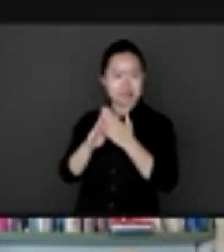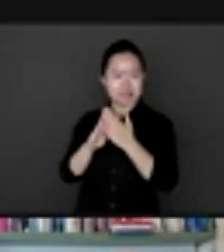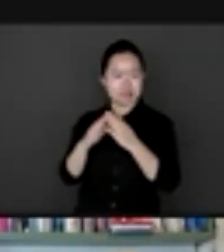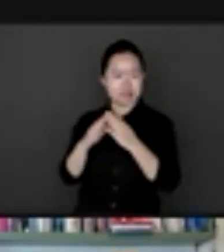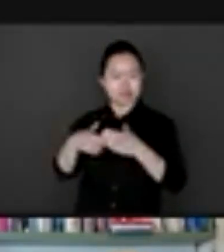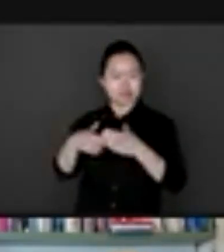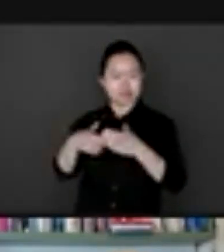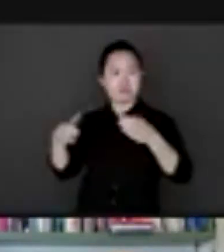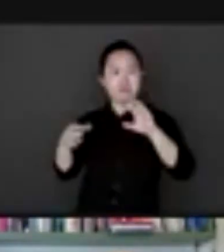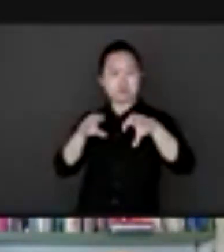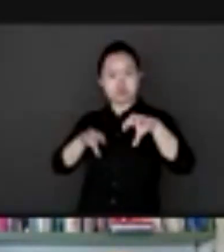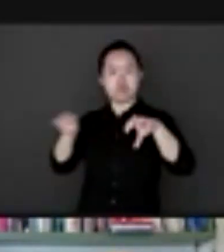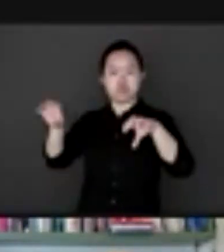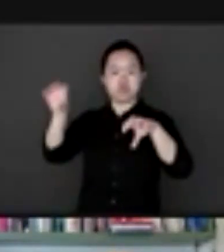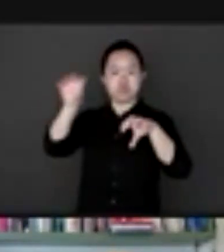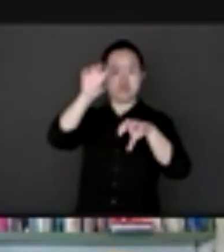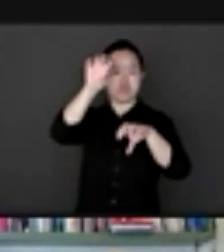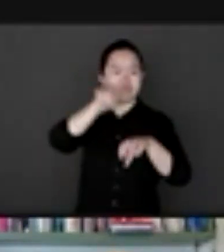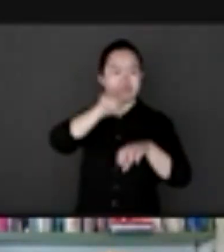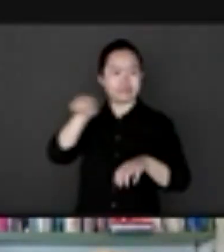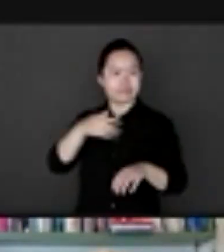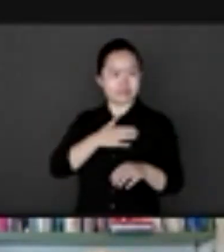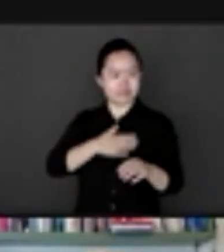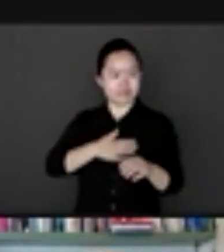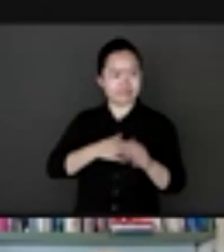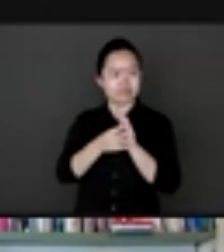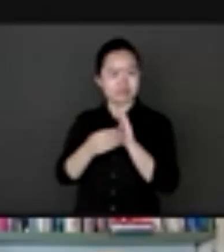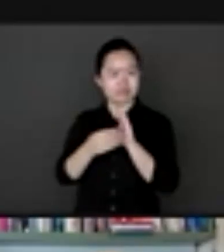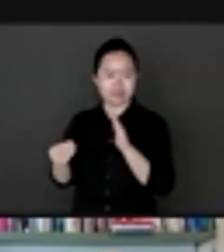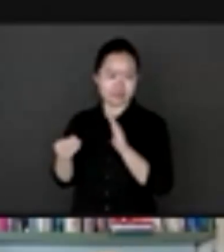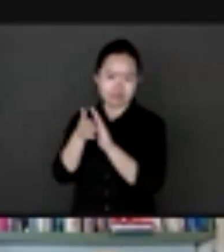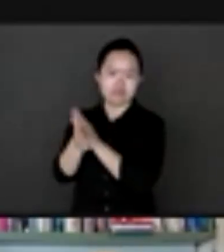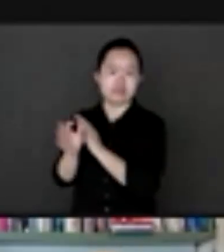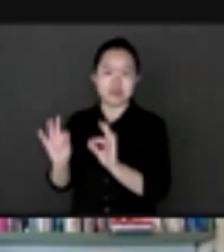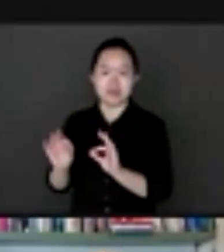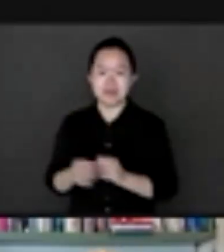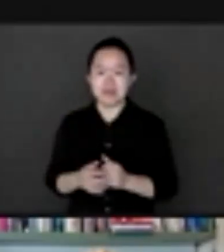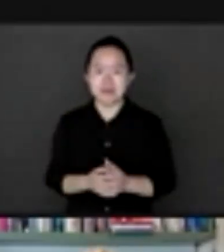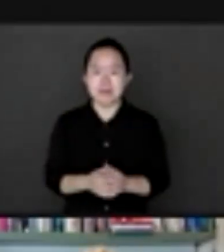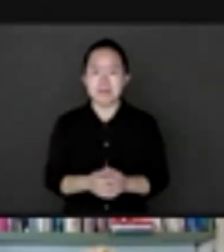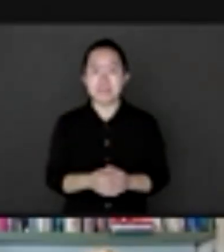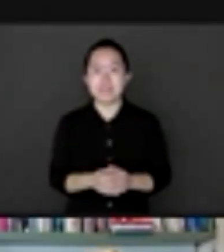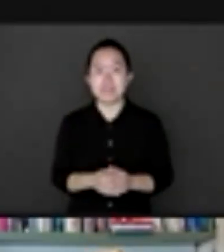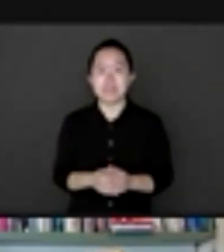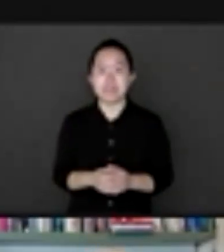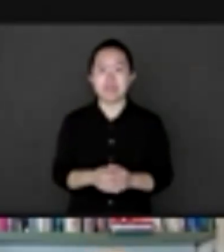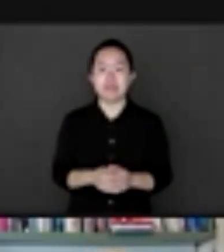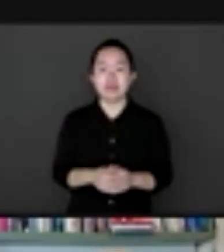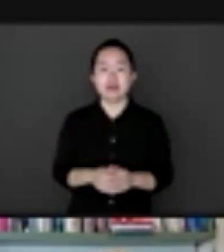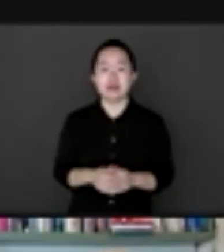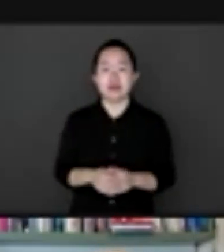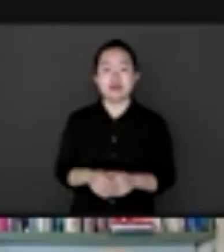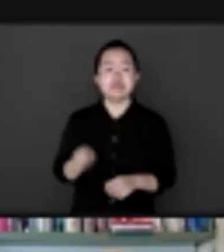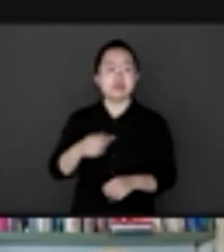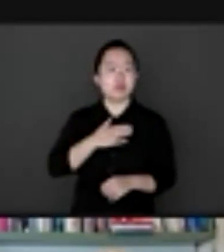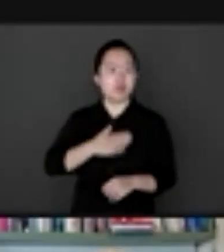More. One slide, okay. Key features, let's delve into the key features of what we think is important of our